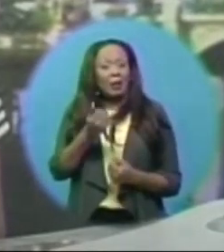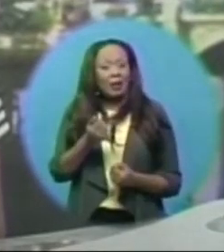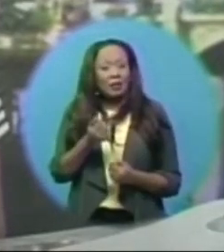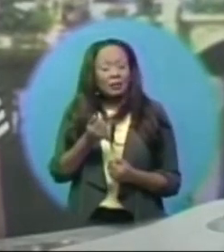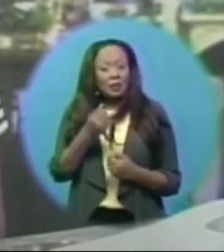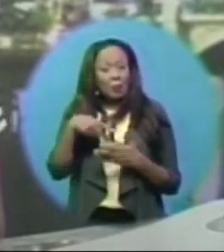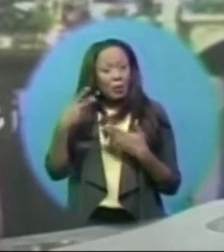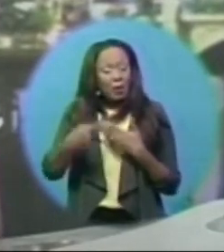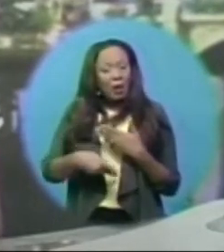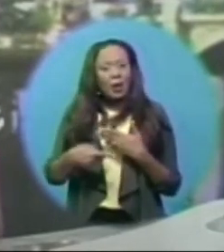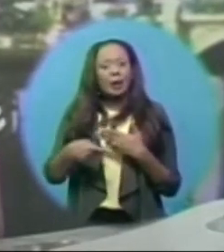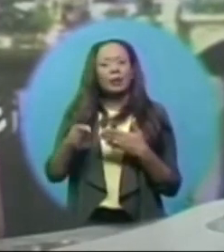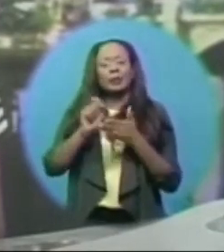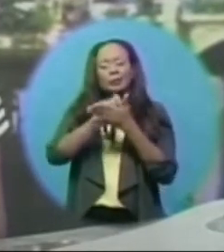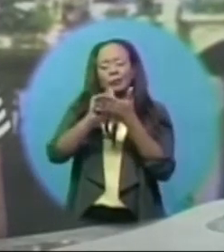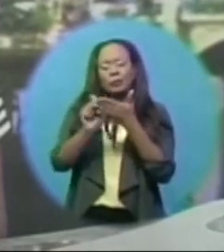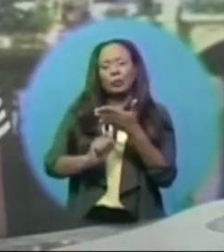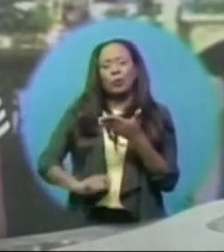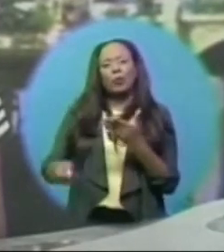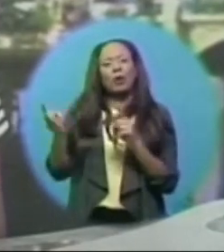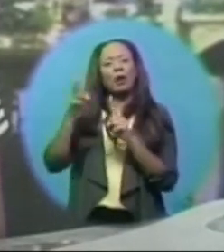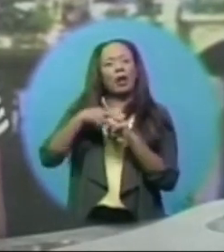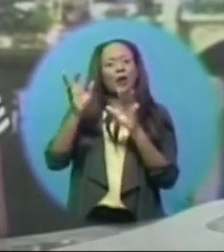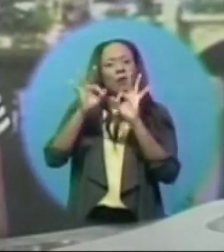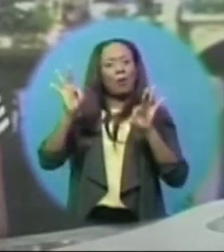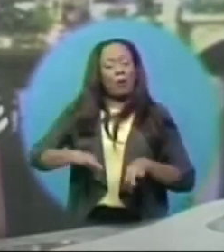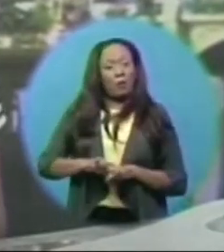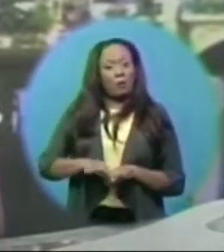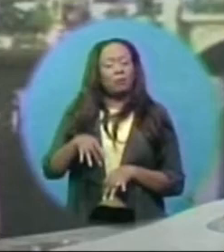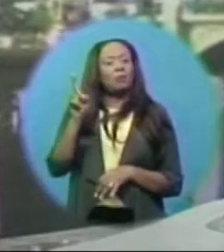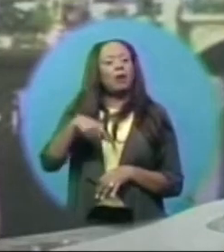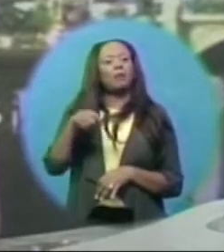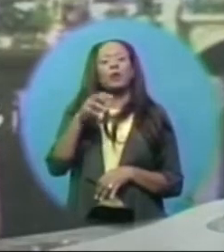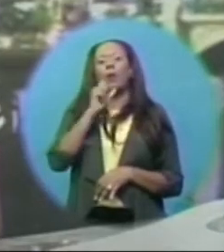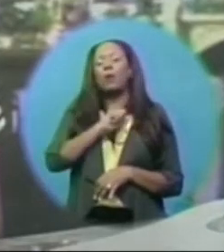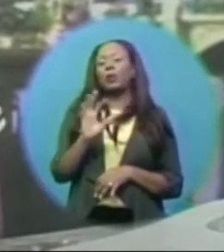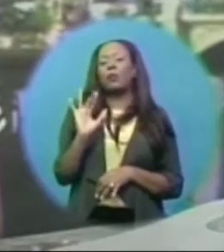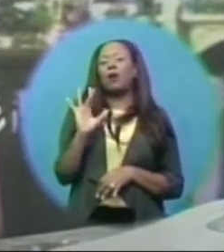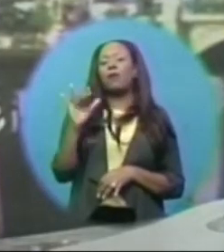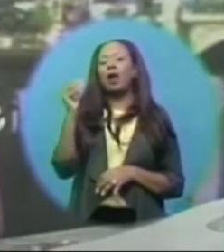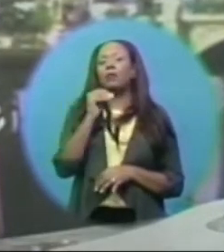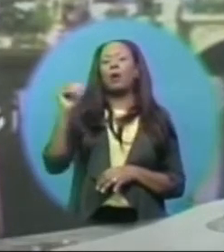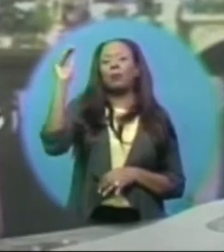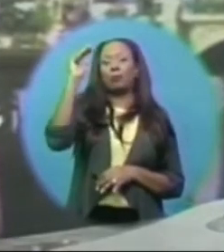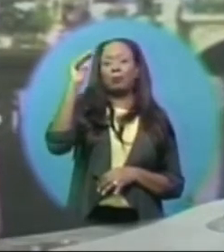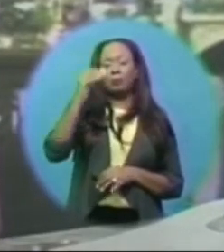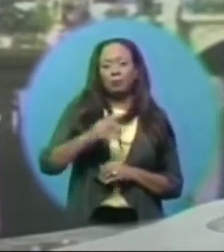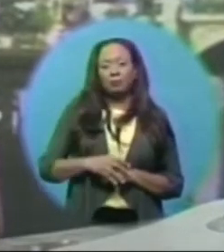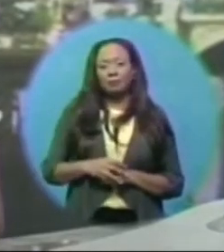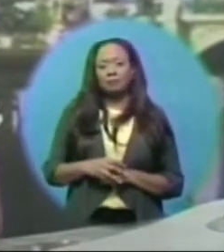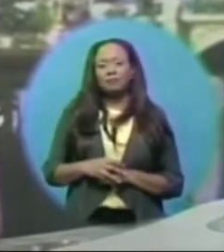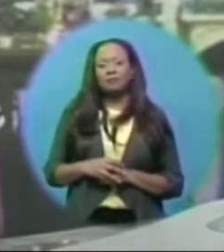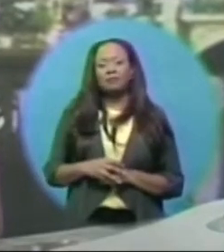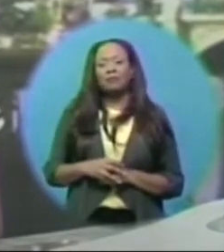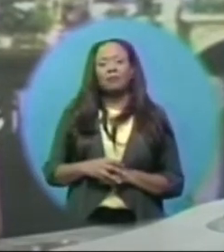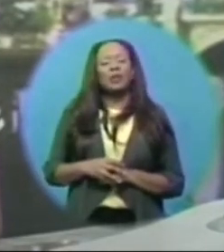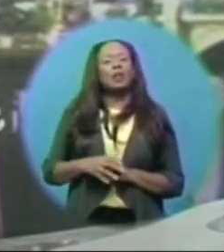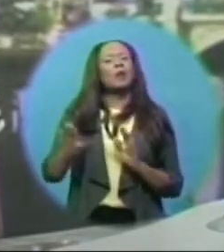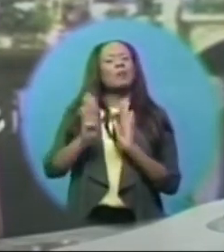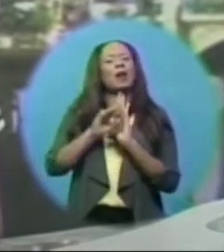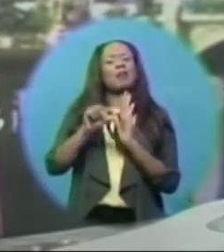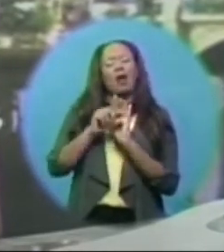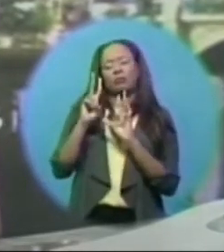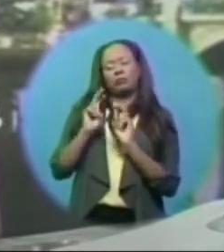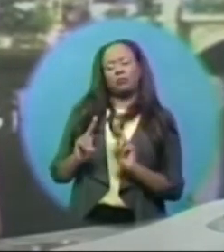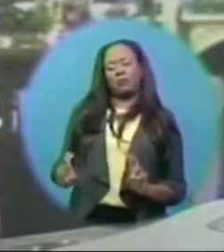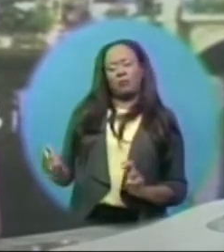application form and must be 25 years or older. Dixon says a background check is done on the applicants as well as a home